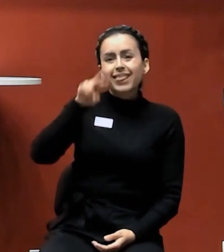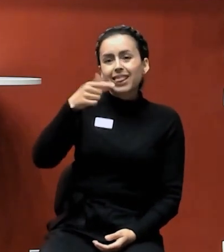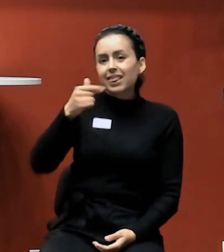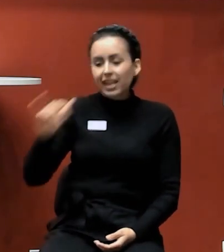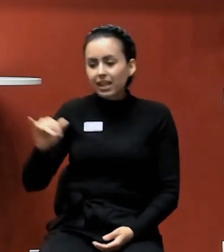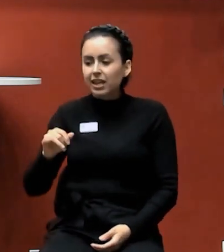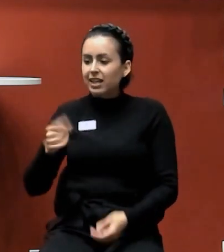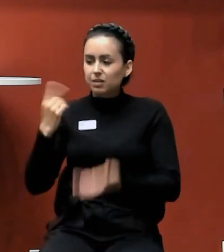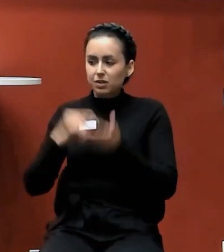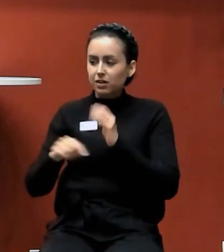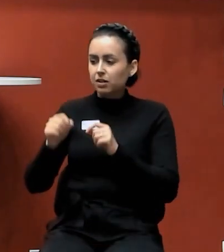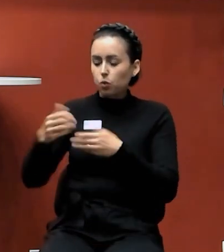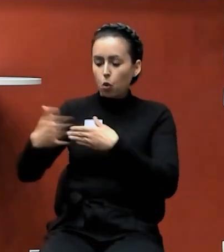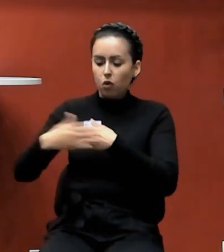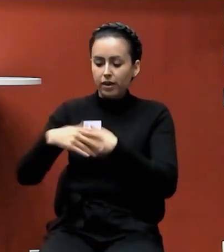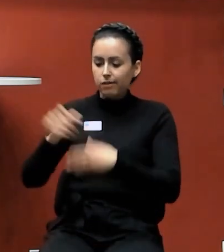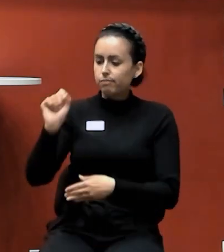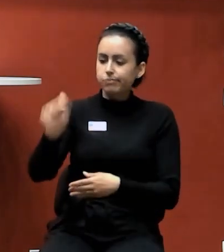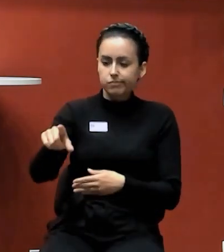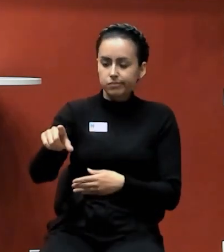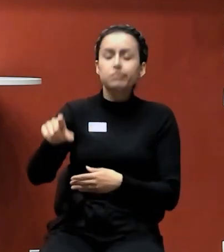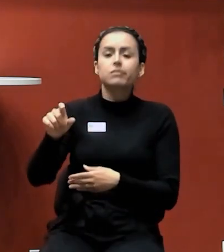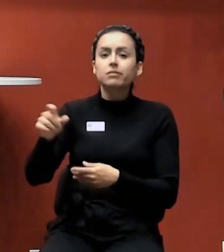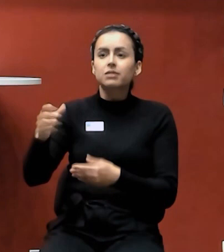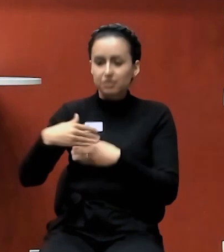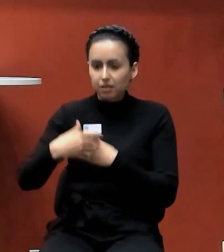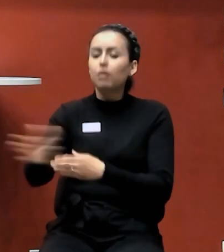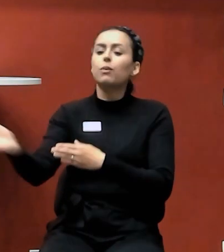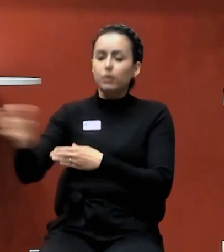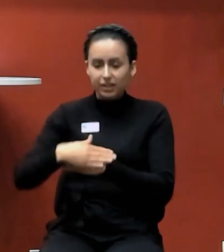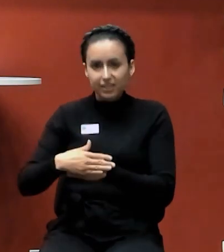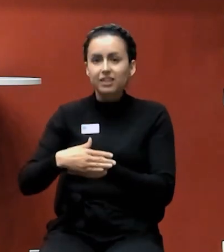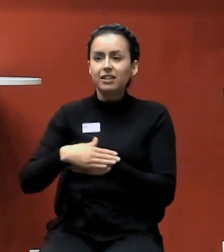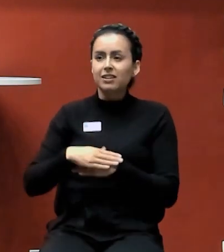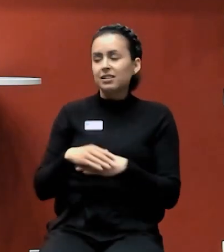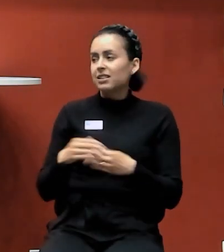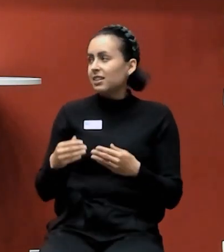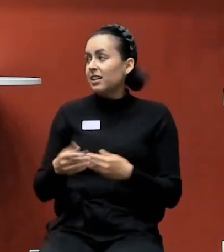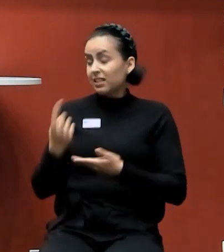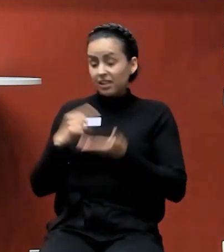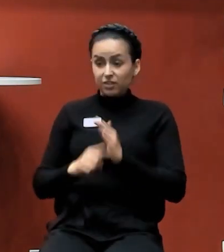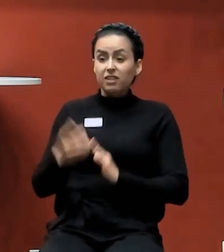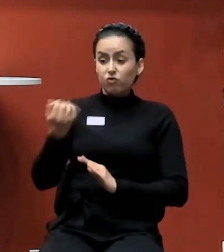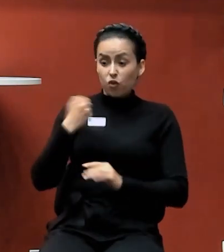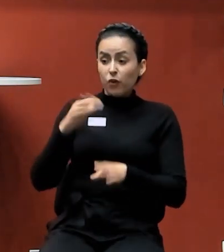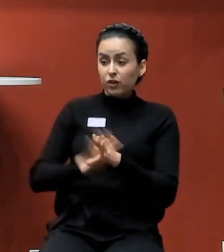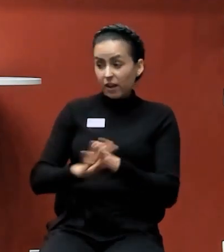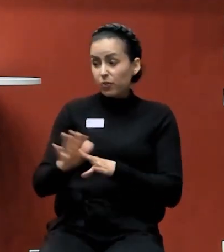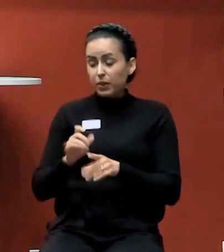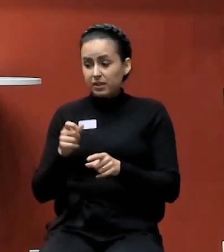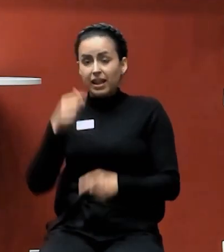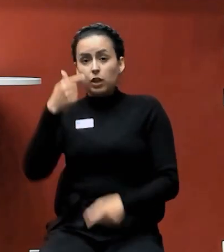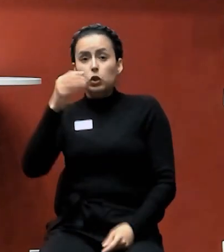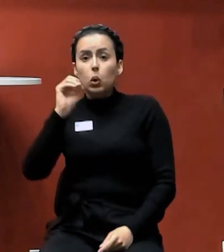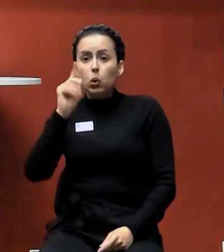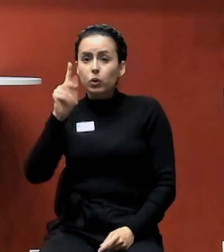think it's that thing about whether you can use the token to open the door or not.